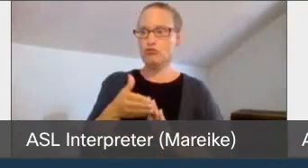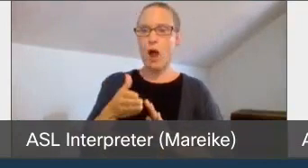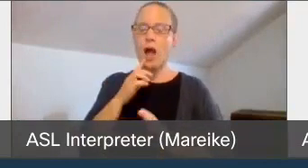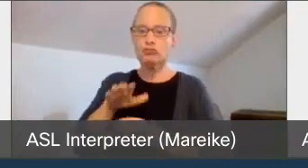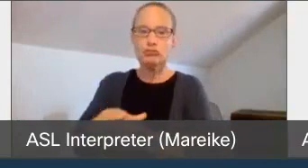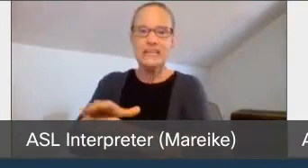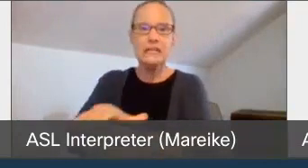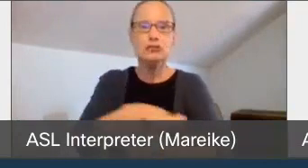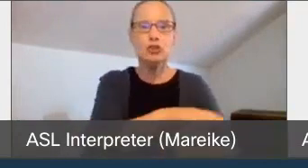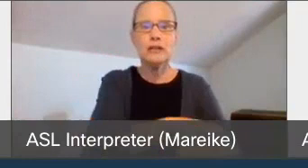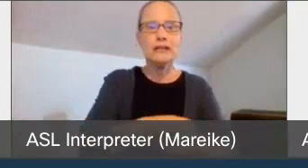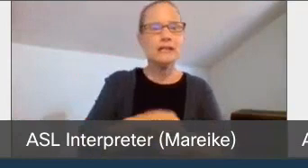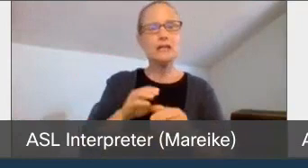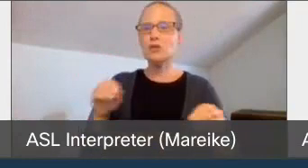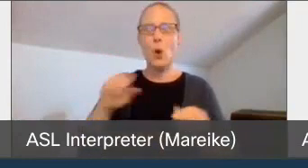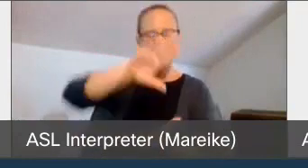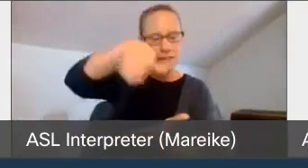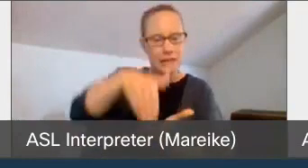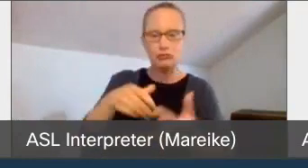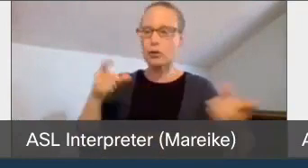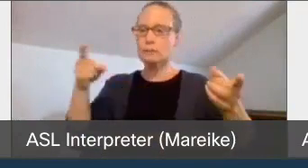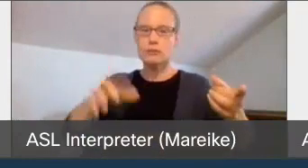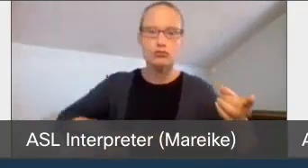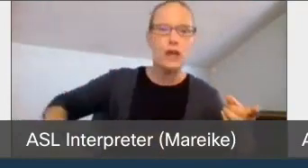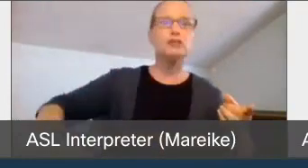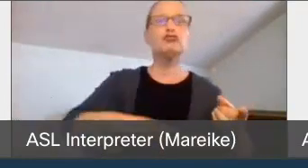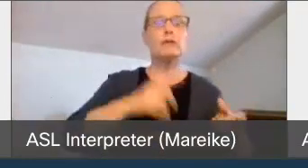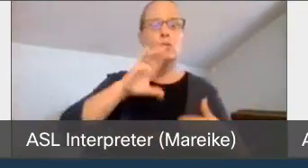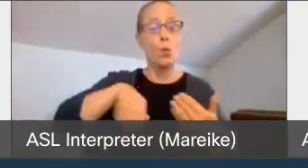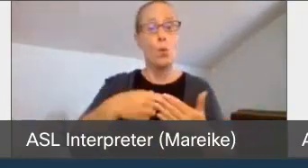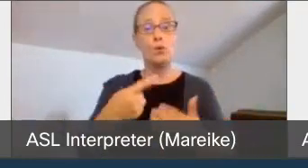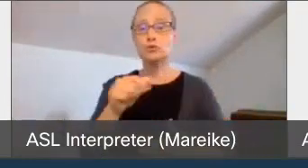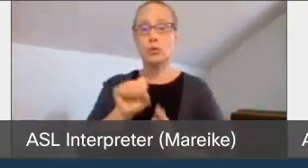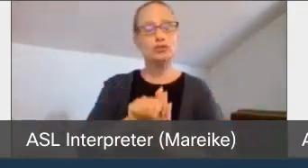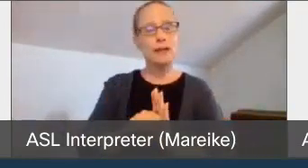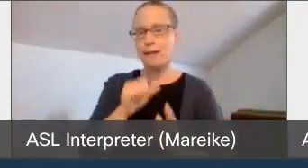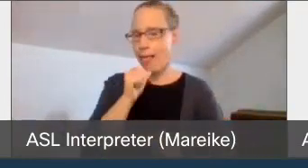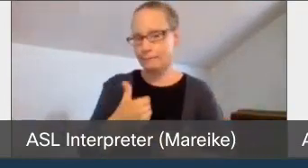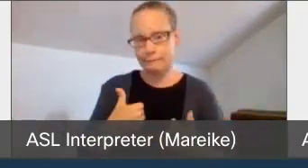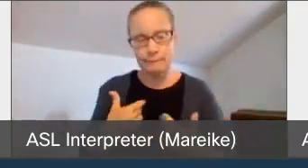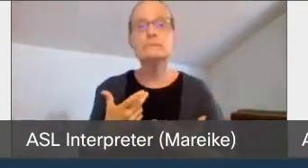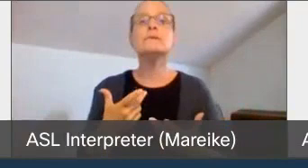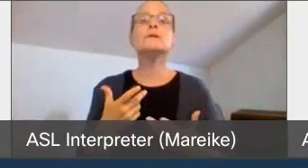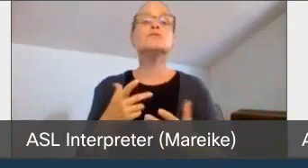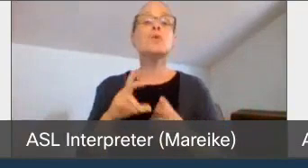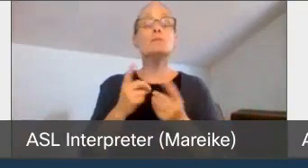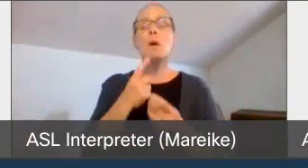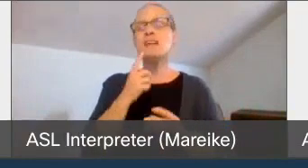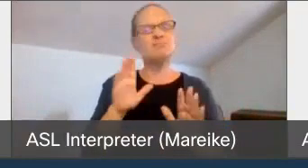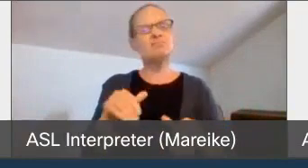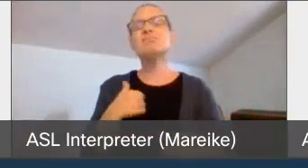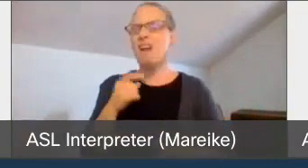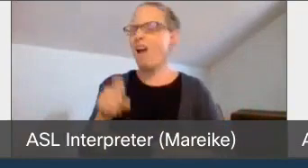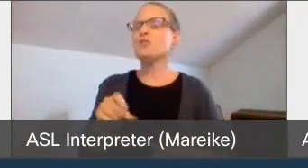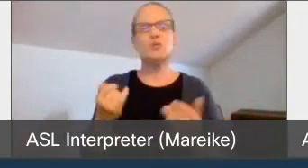We didn't have consistency necessarily across all of the state of Georgia. And the department said, okay, it's time. We've grown to